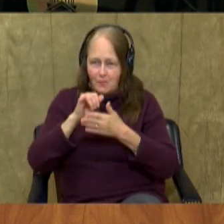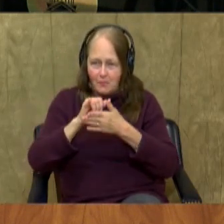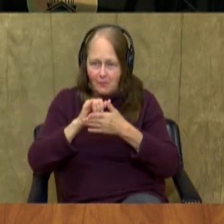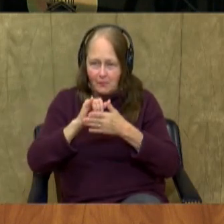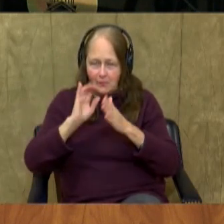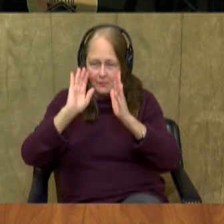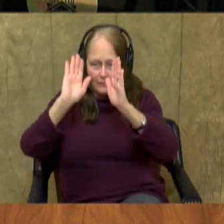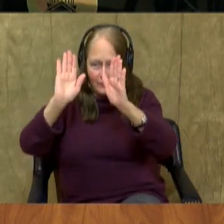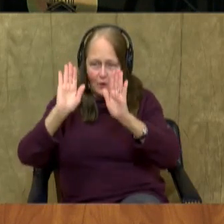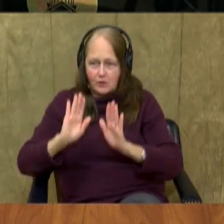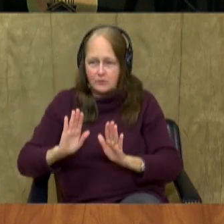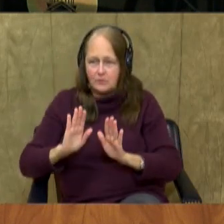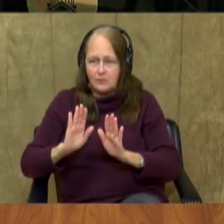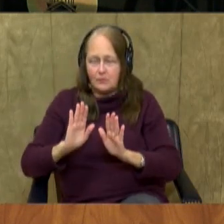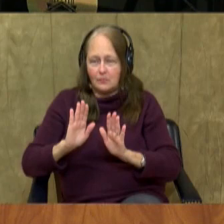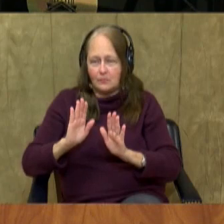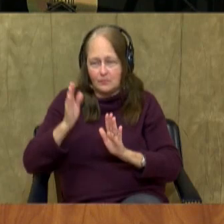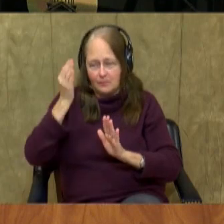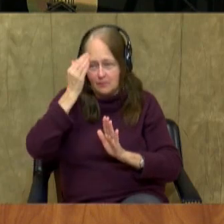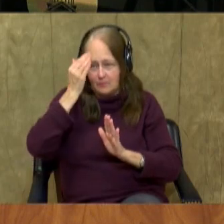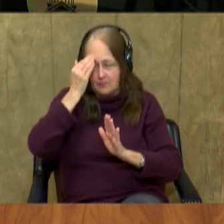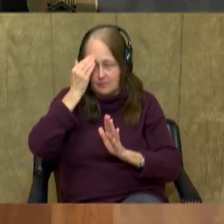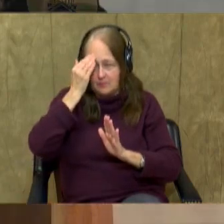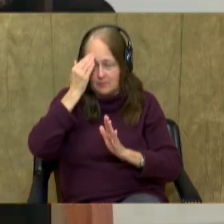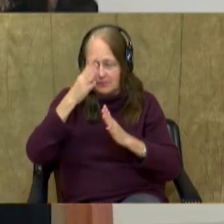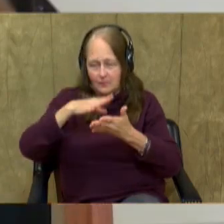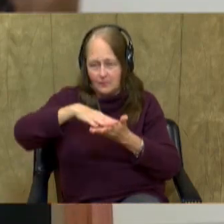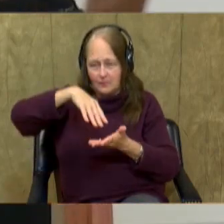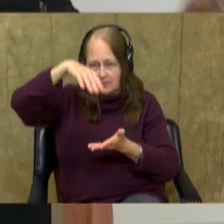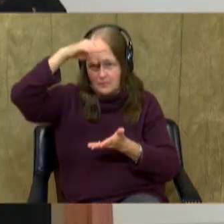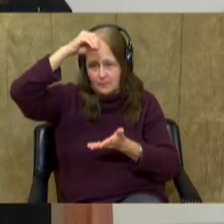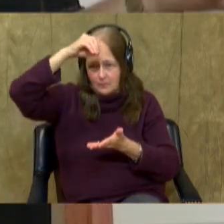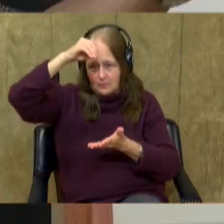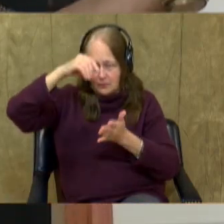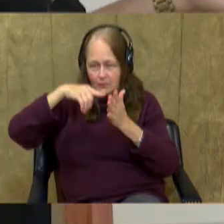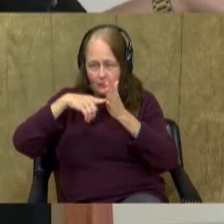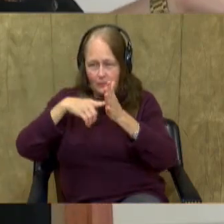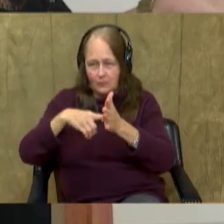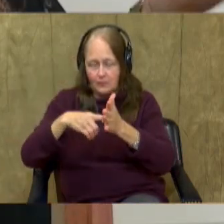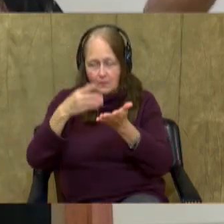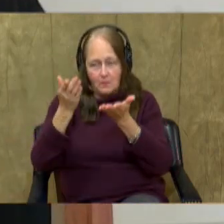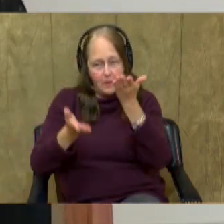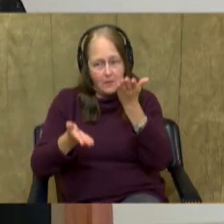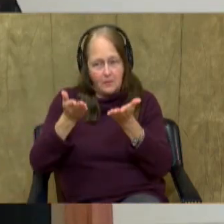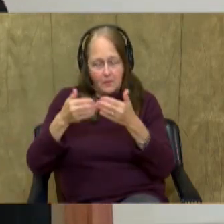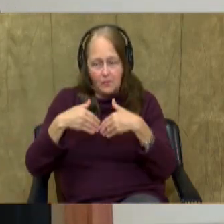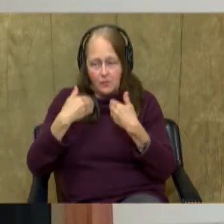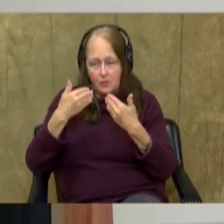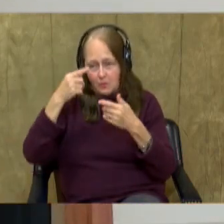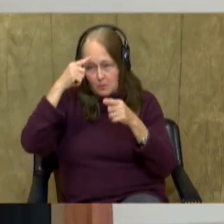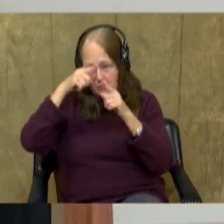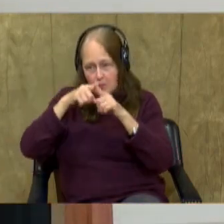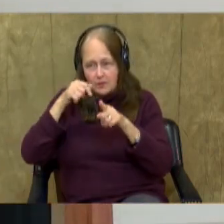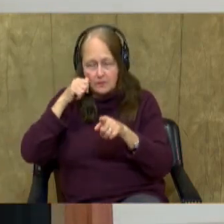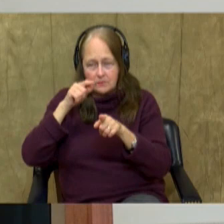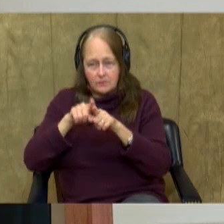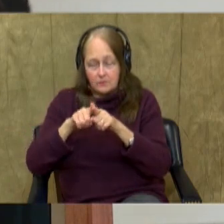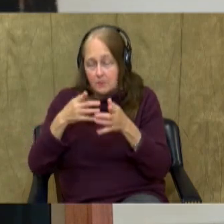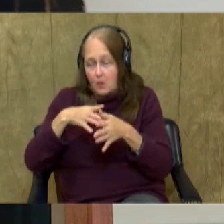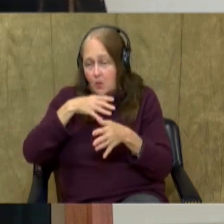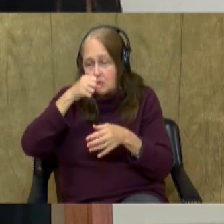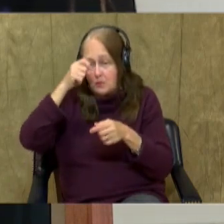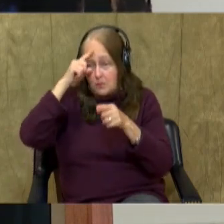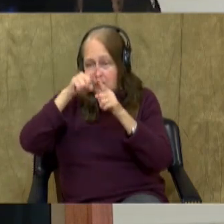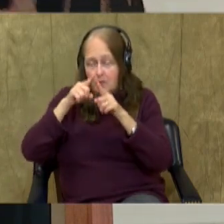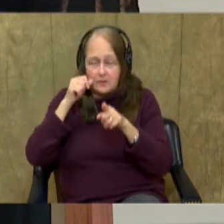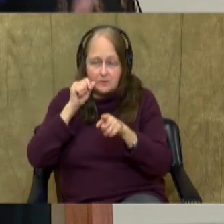been awesome. I know that you are learning and you're showing maybe possibly younger brothers and sisters, even older brothers